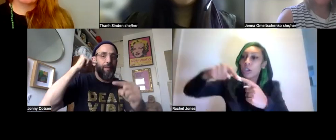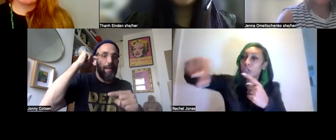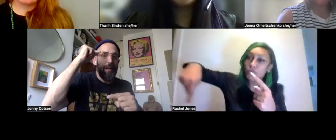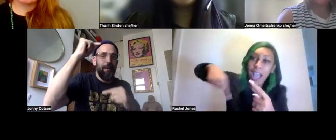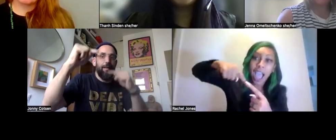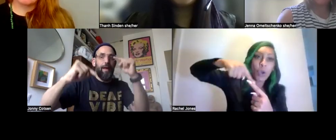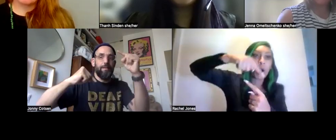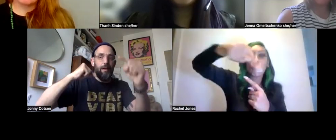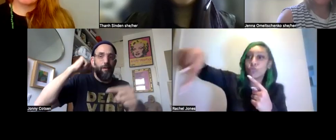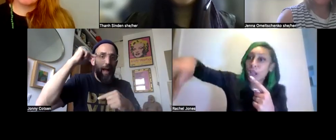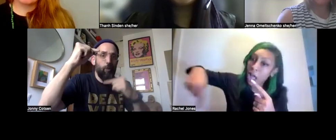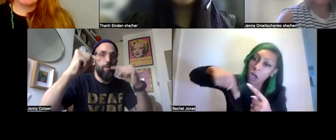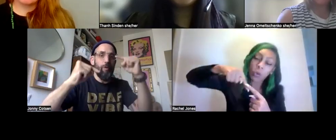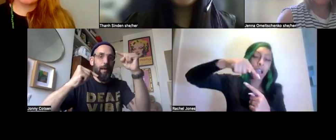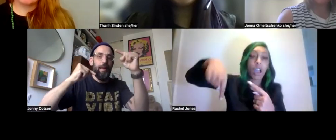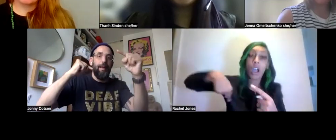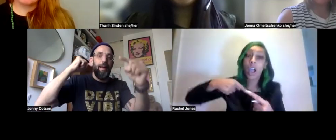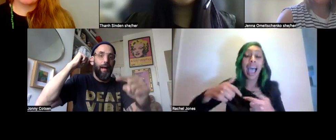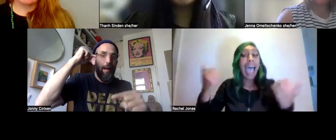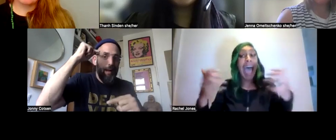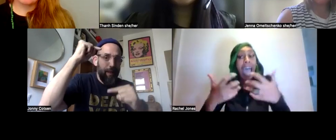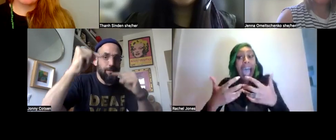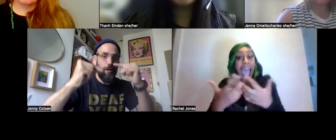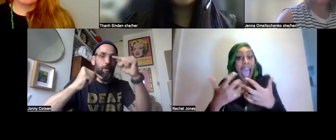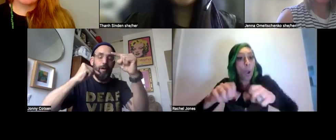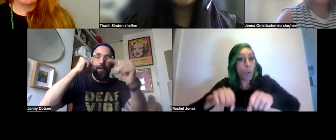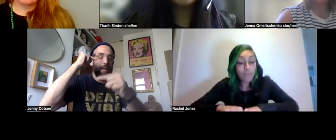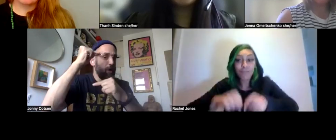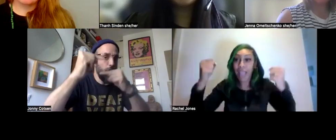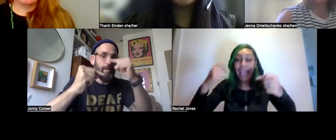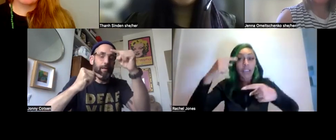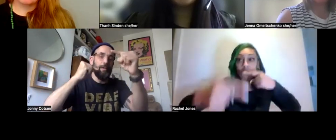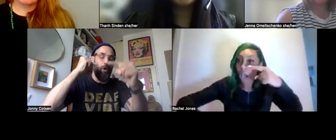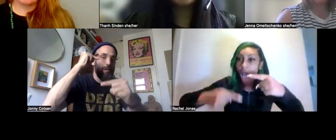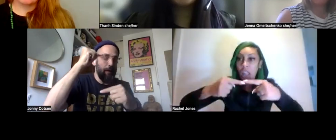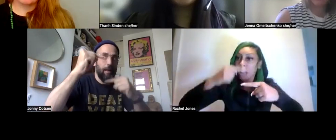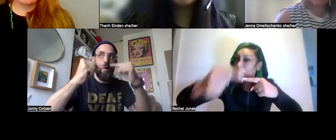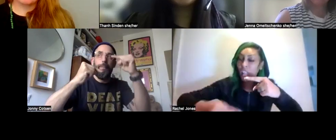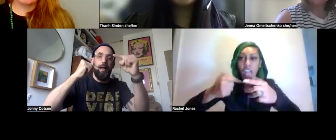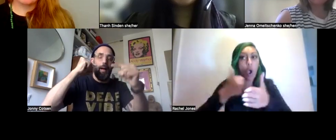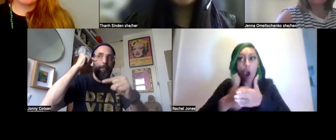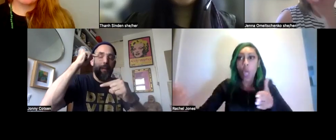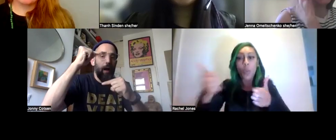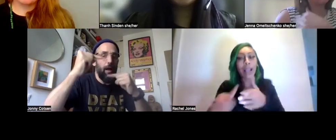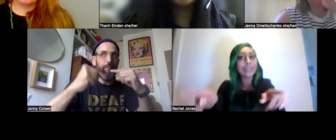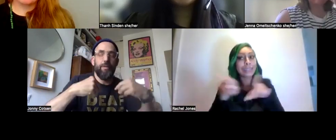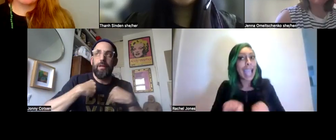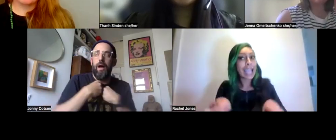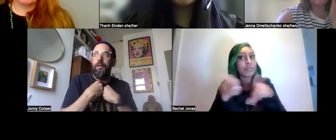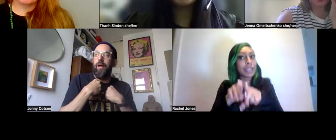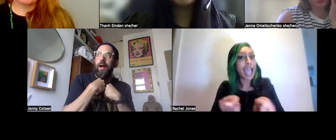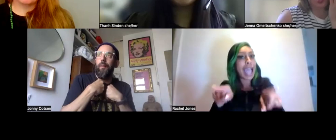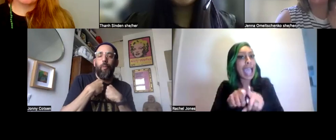It's reinventing that cycle. How do we break that cycle? And it's constant. But